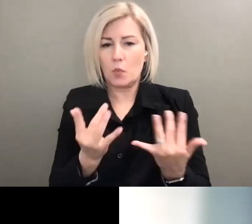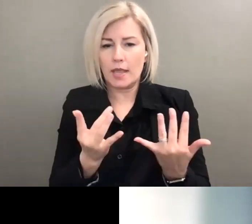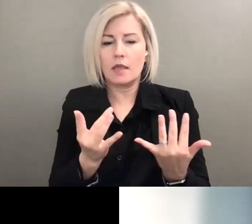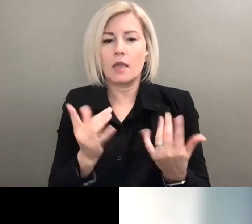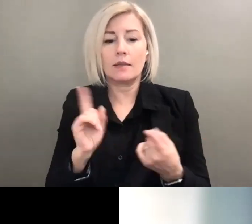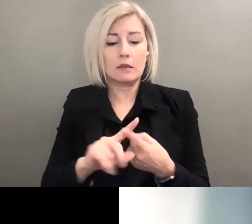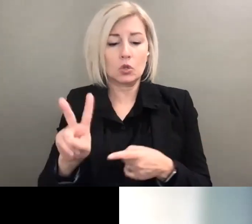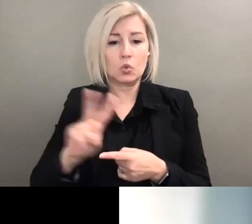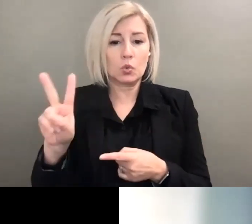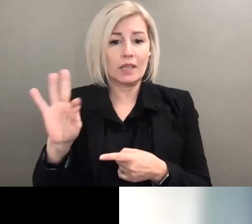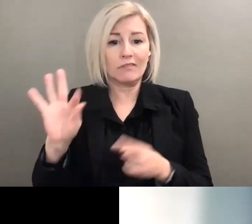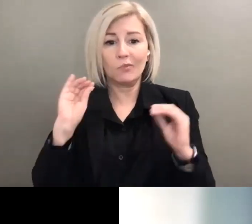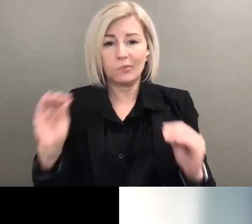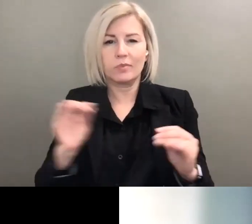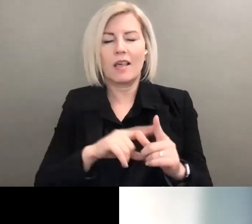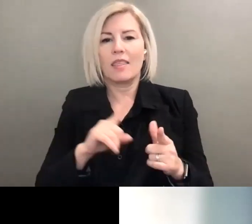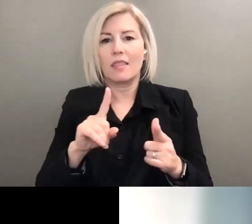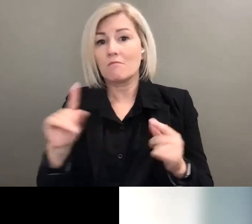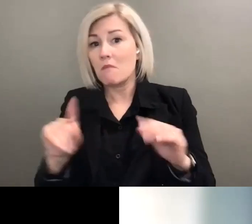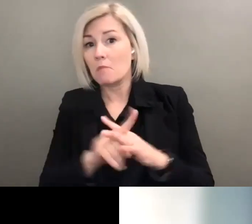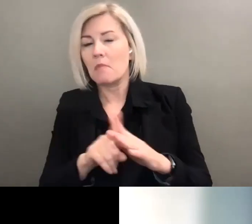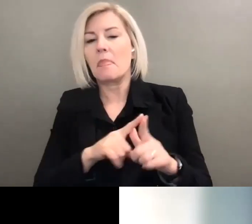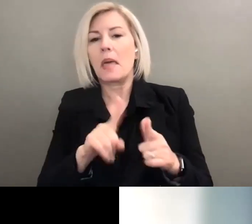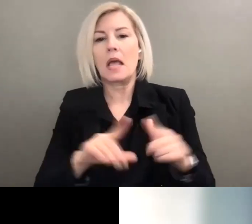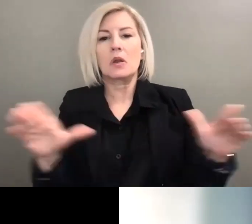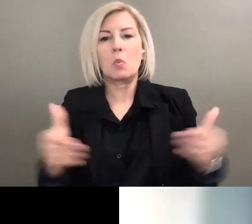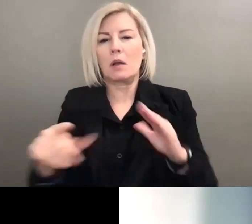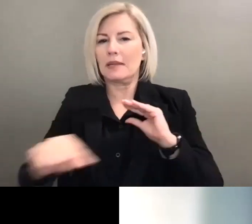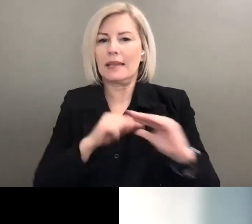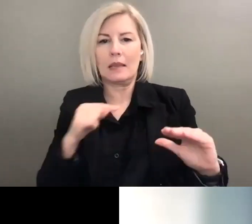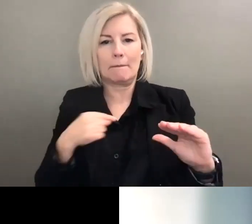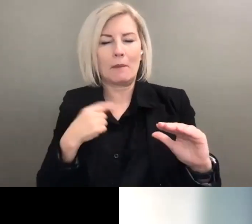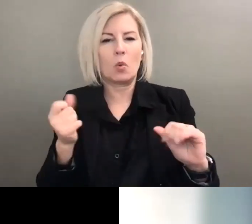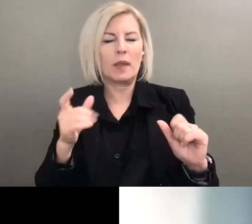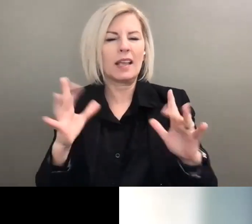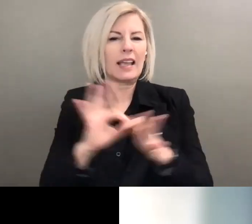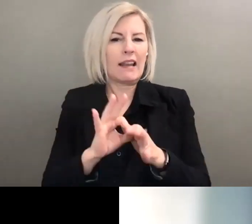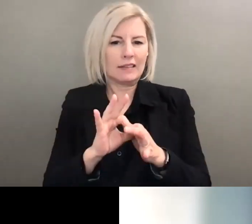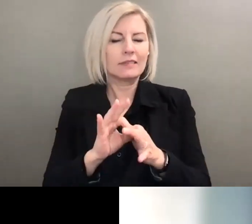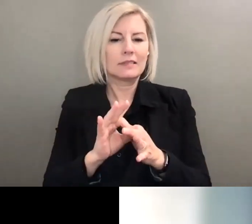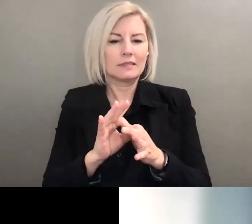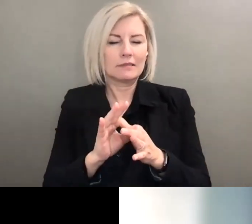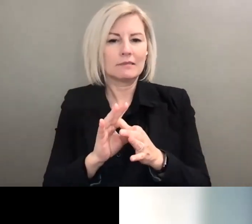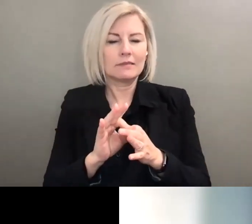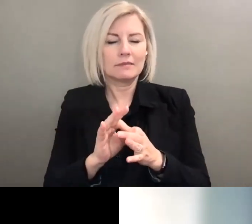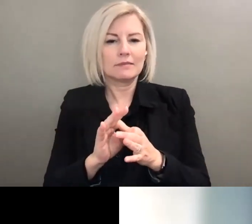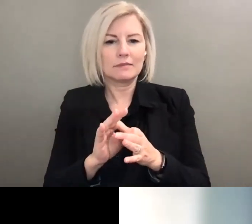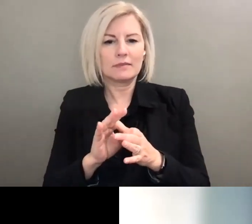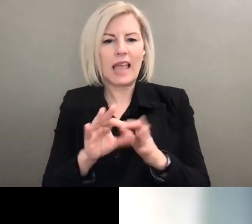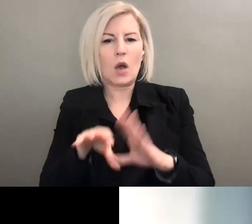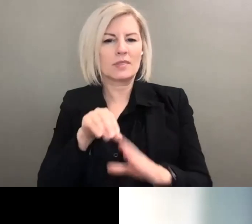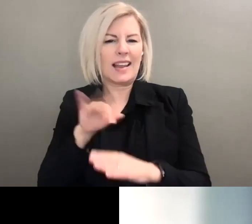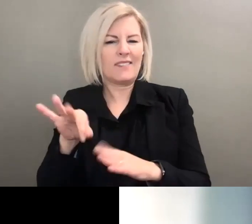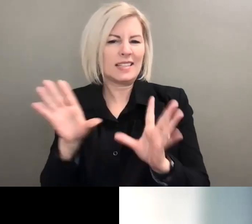2 o'clock, and if nothing else pops up, you are welcome to email me and we can connect outside of the webinar space for any